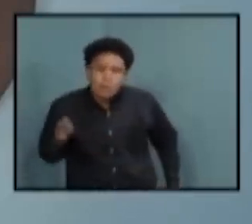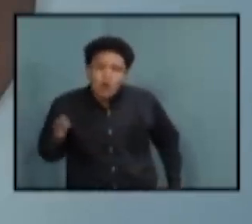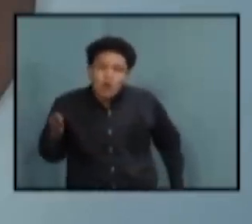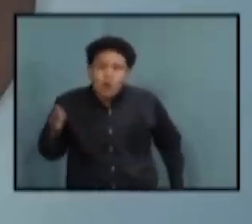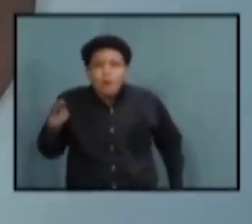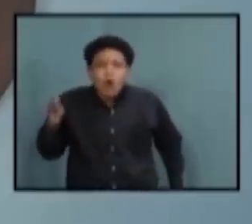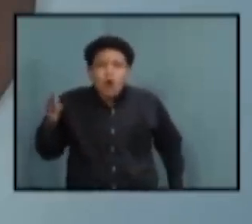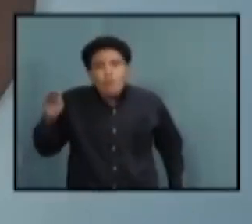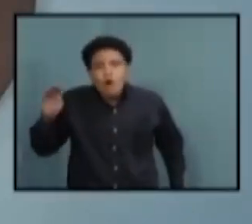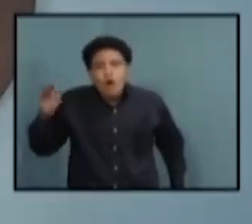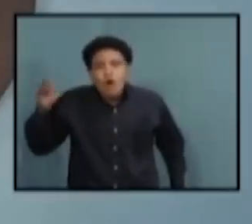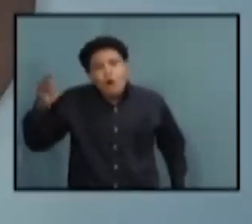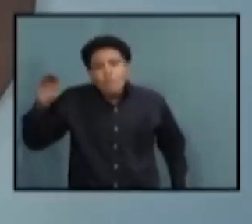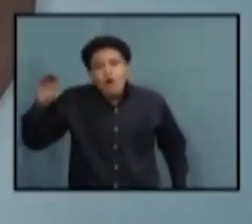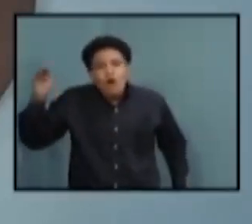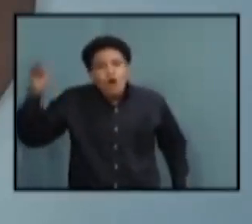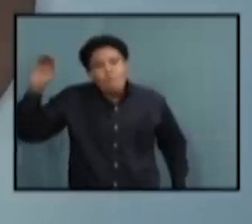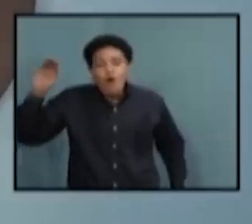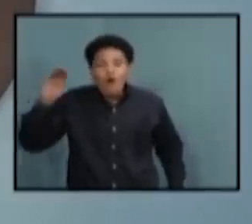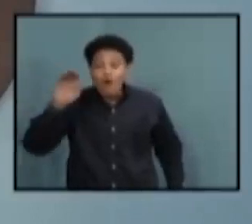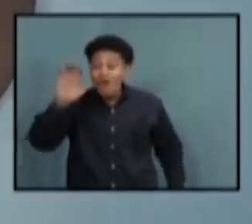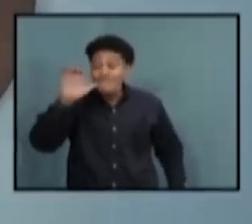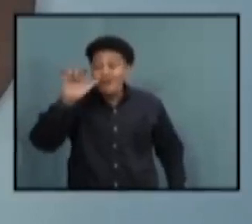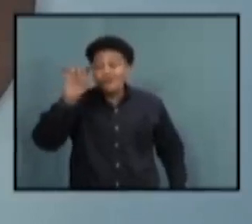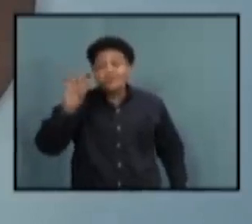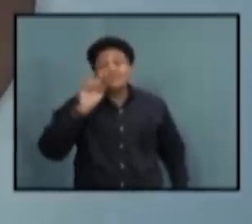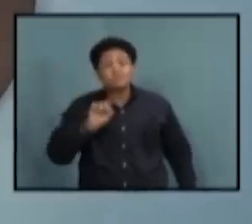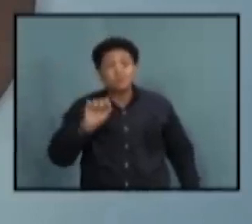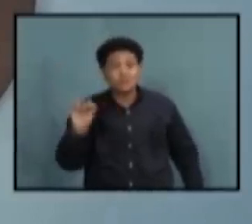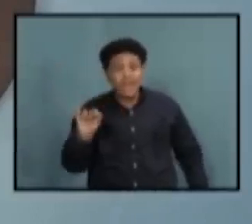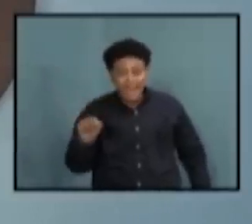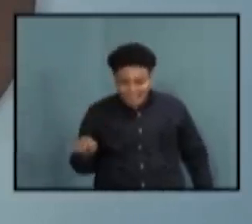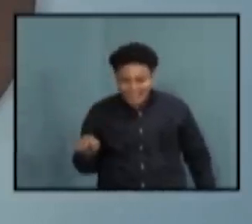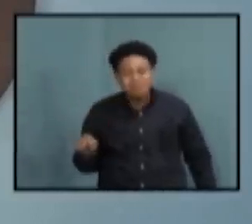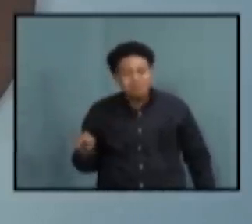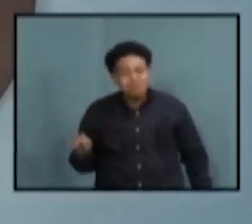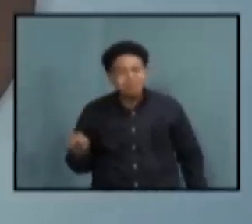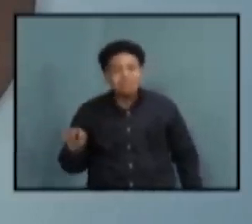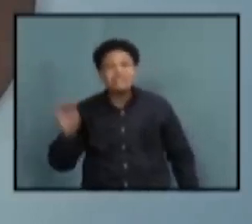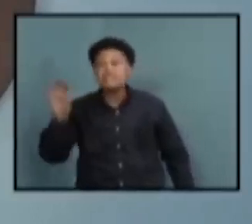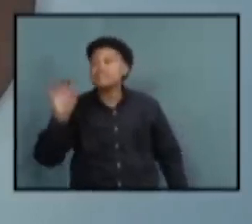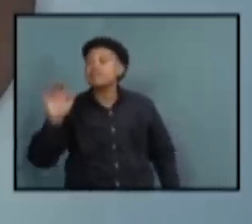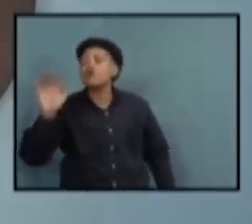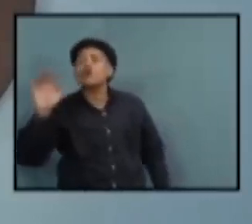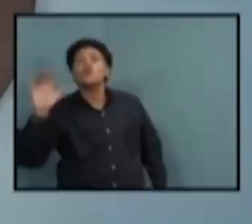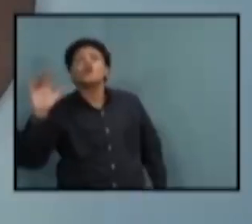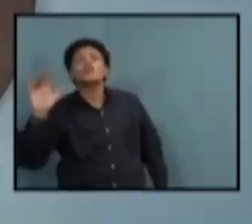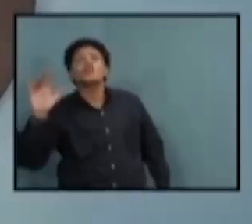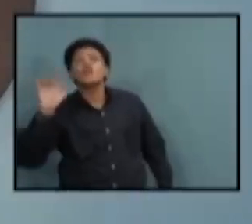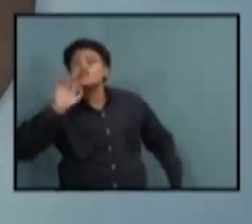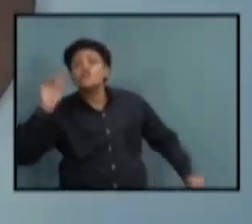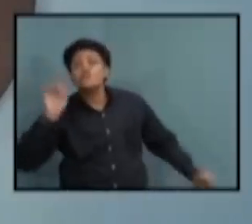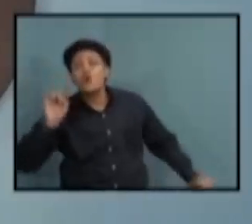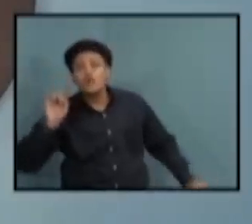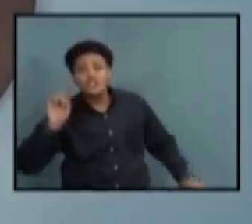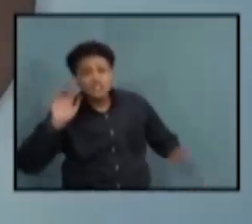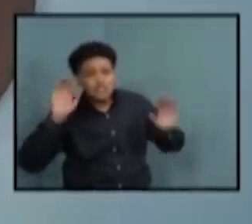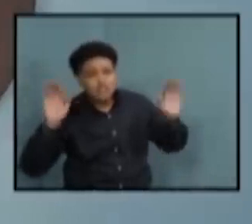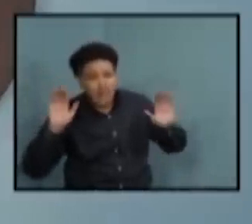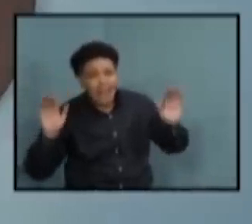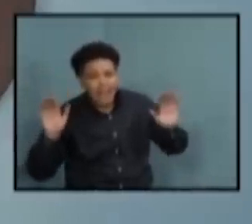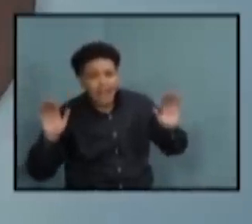with 527 reported on Saturday and 723 reported on